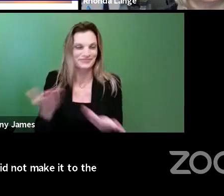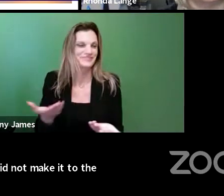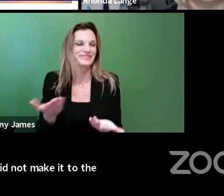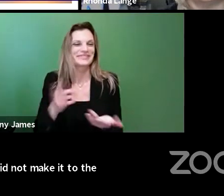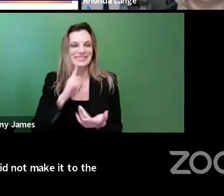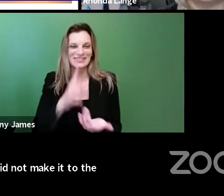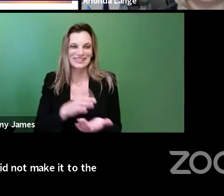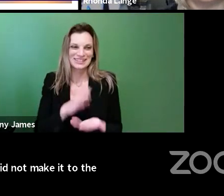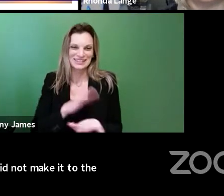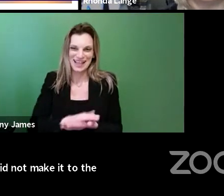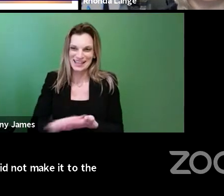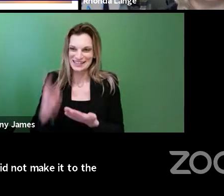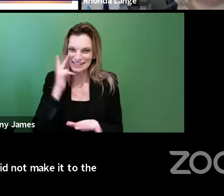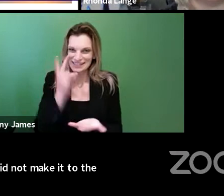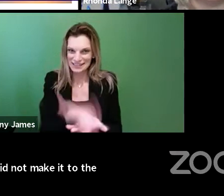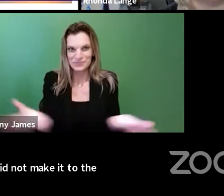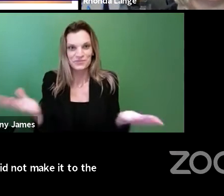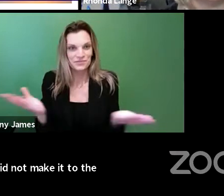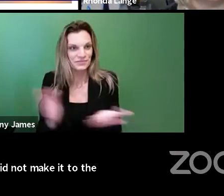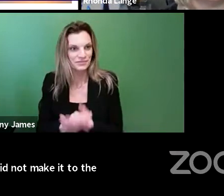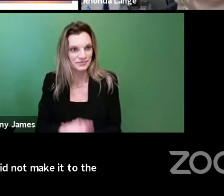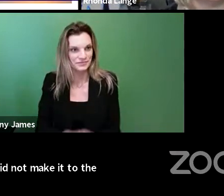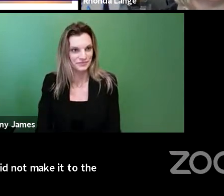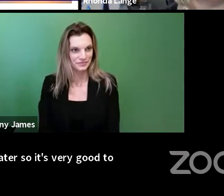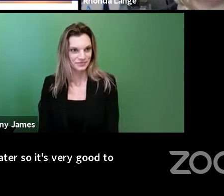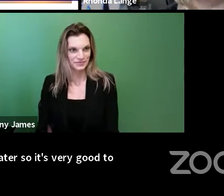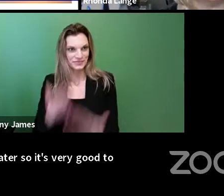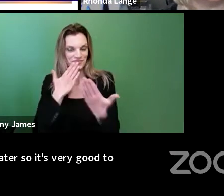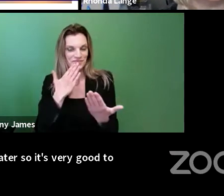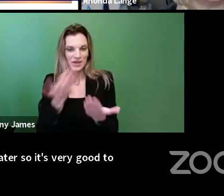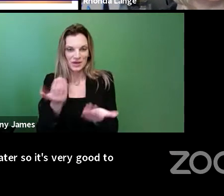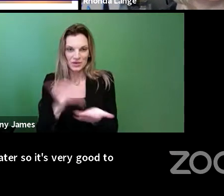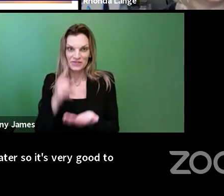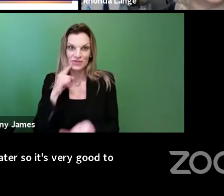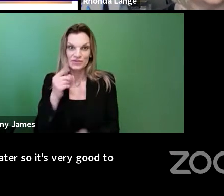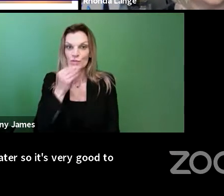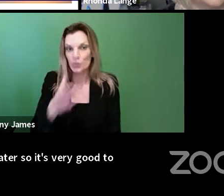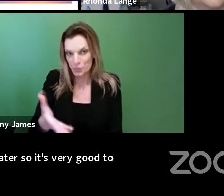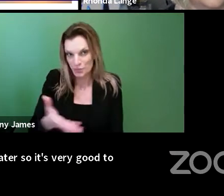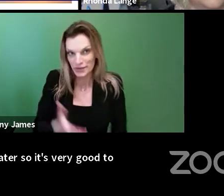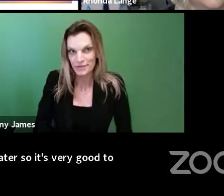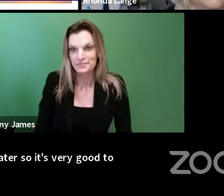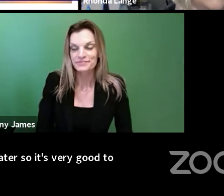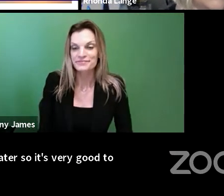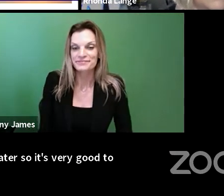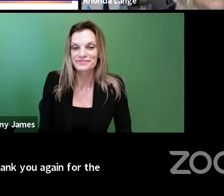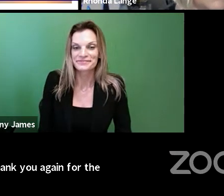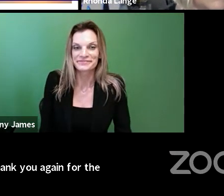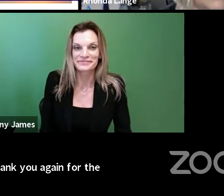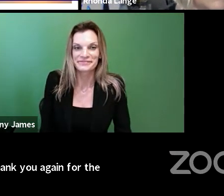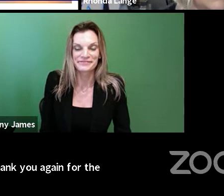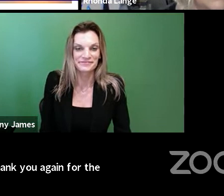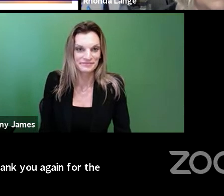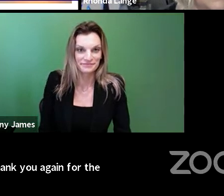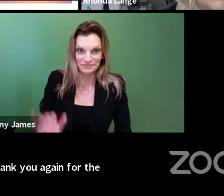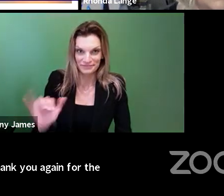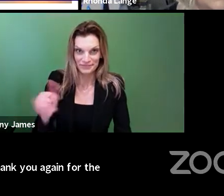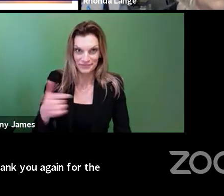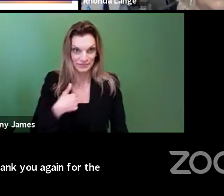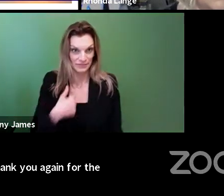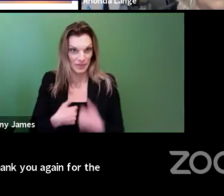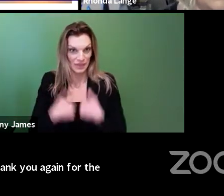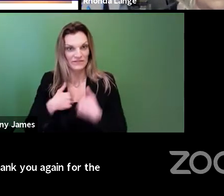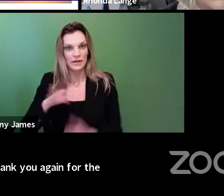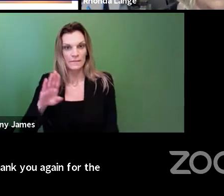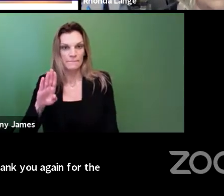see each and every one of you. So thank you again for the warm welcome, Muskegon. And I currently live in